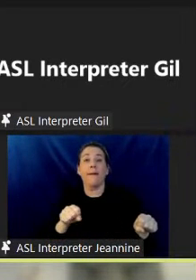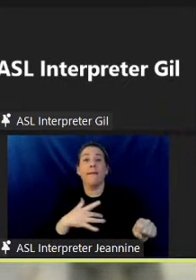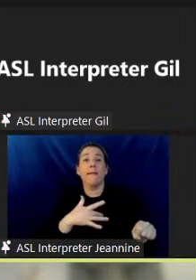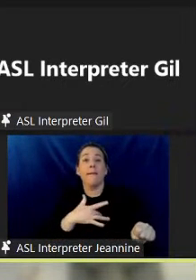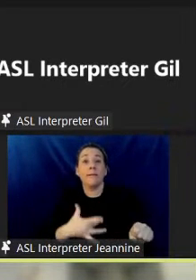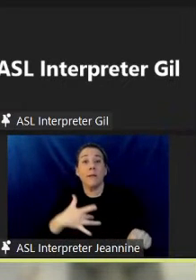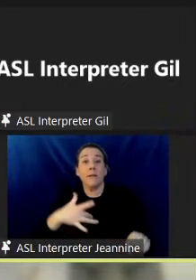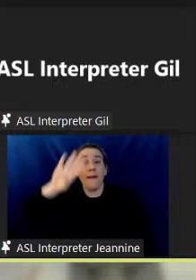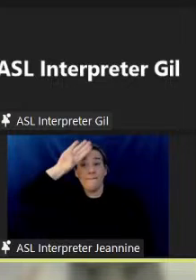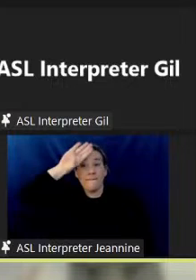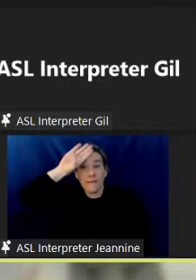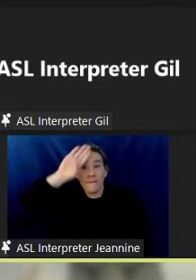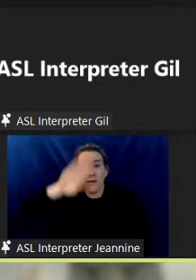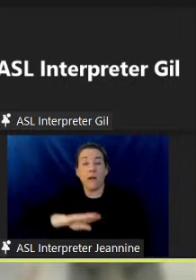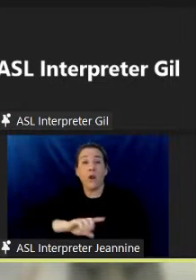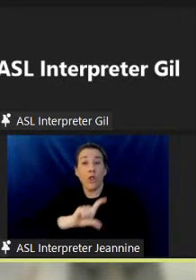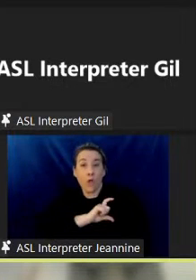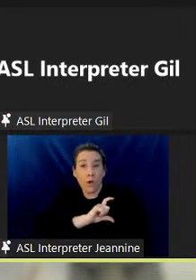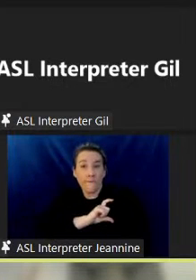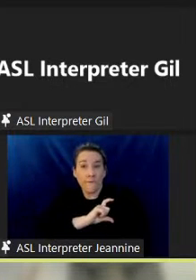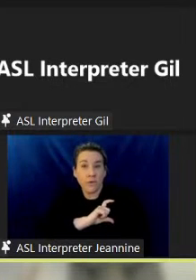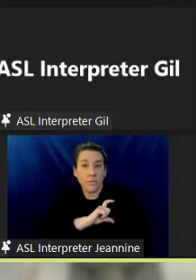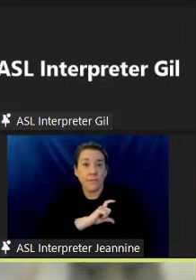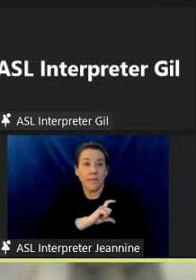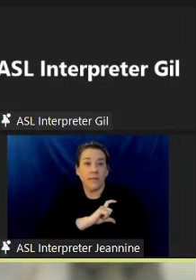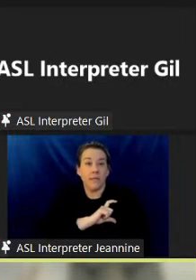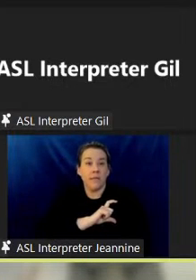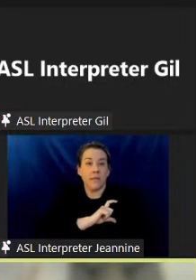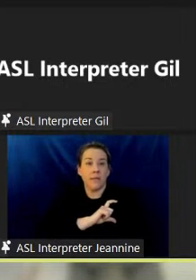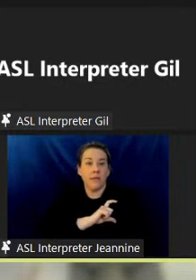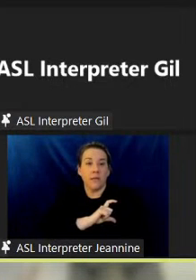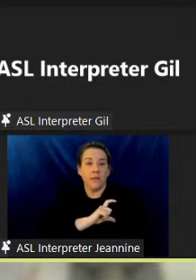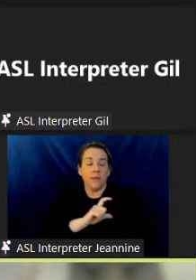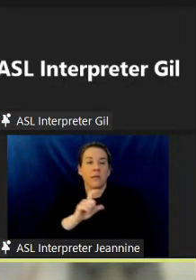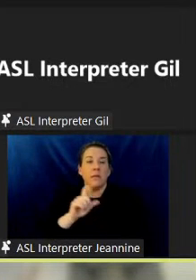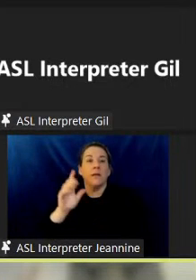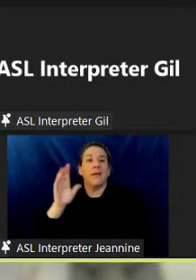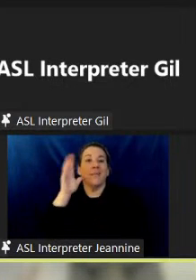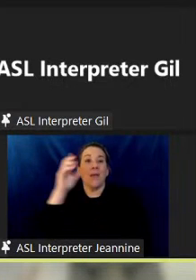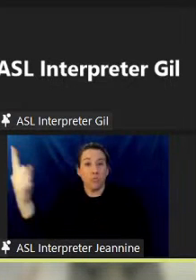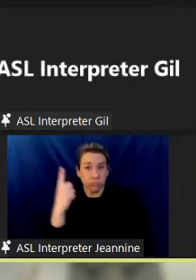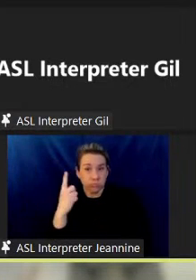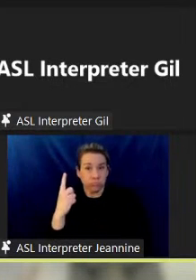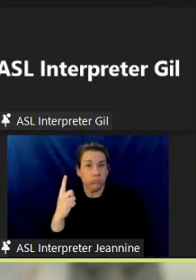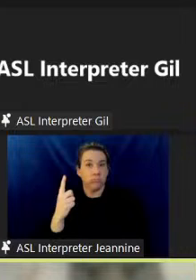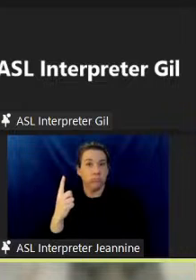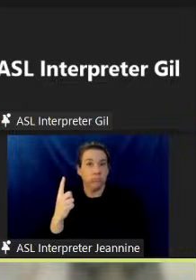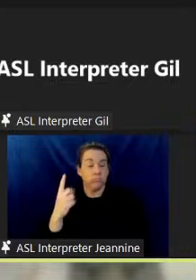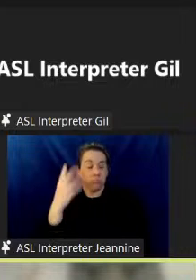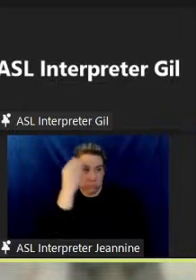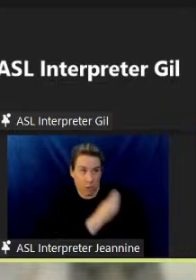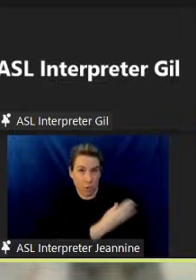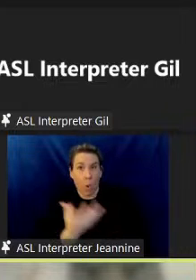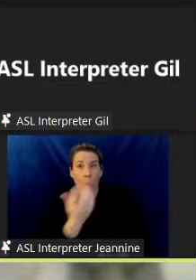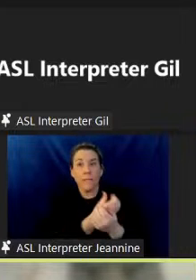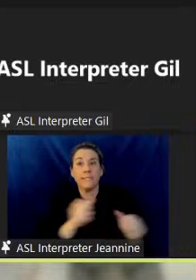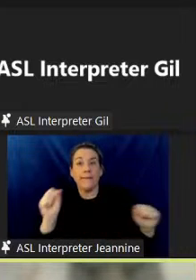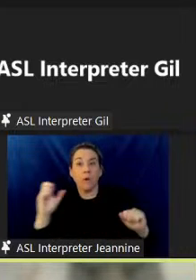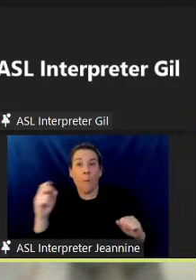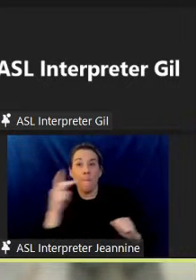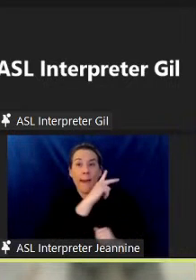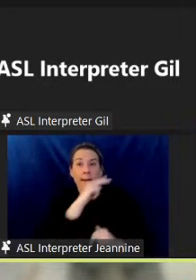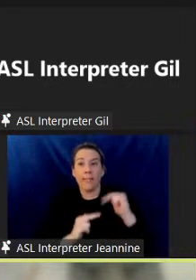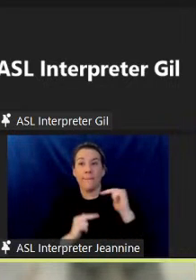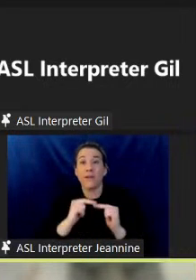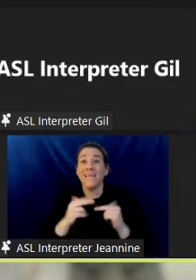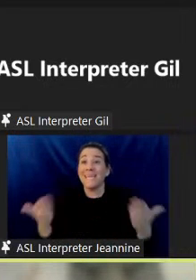or law enforcement for other emergencies are going to be called in to say, okay, is it safe to go back in the buildings? We at the